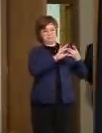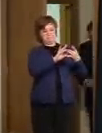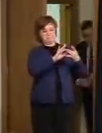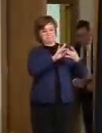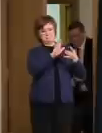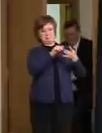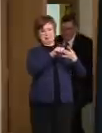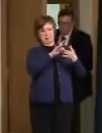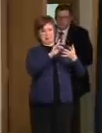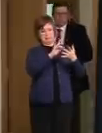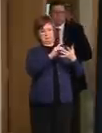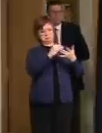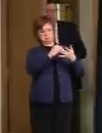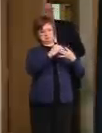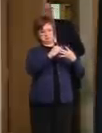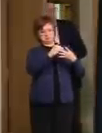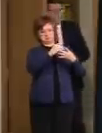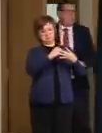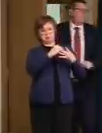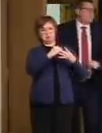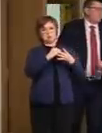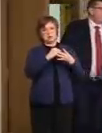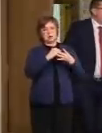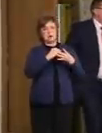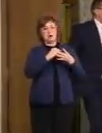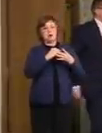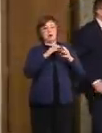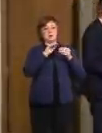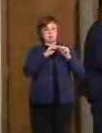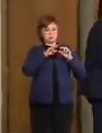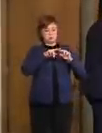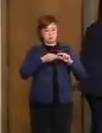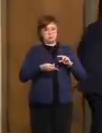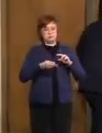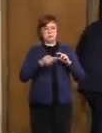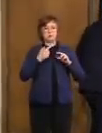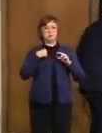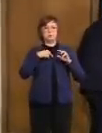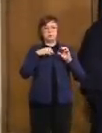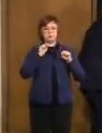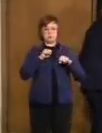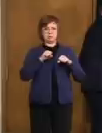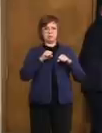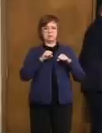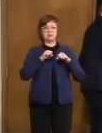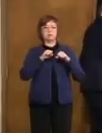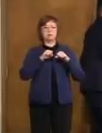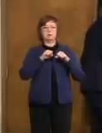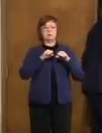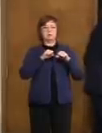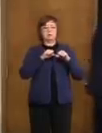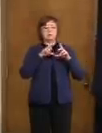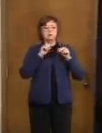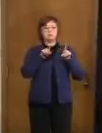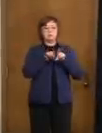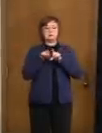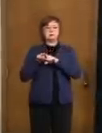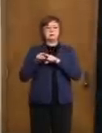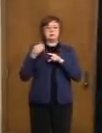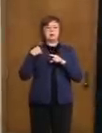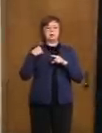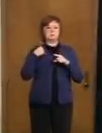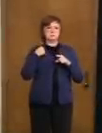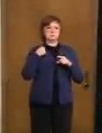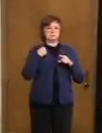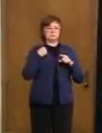downward trend, that we would be able to, as the Premier said, go back to our 27th November situation by mid-January, which would have